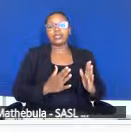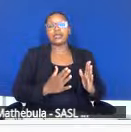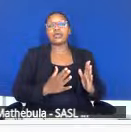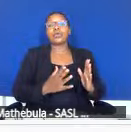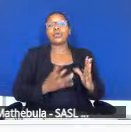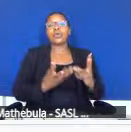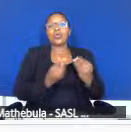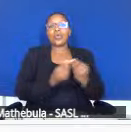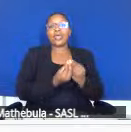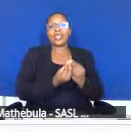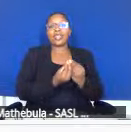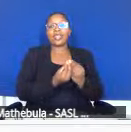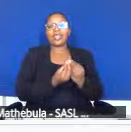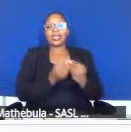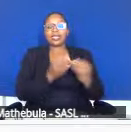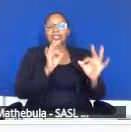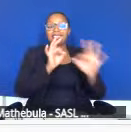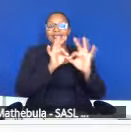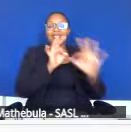specific needs.